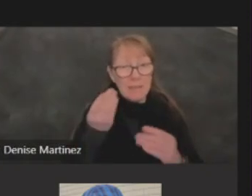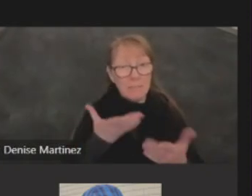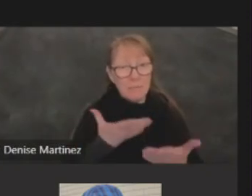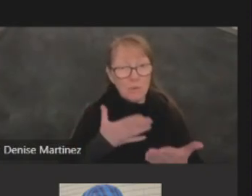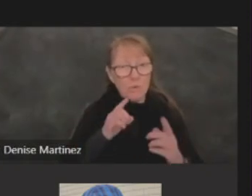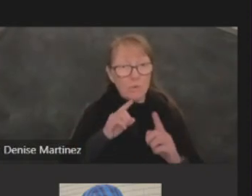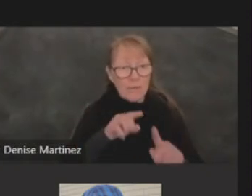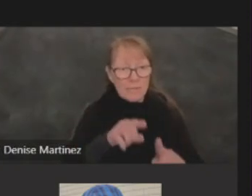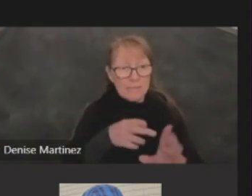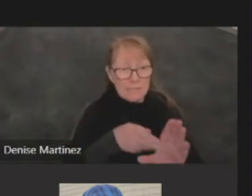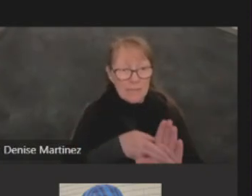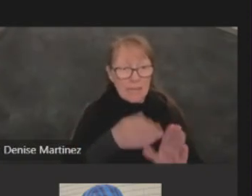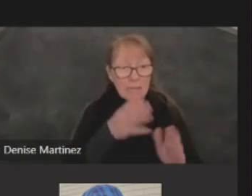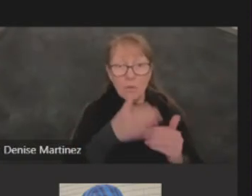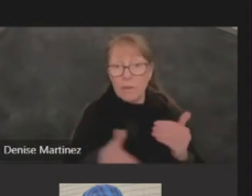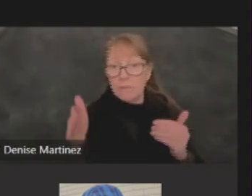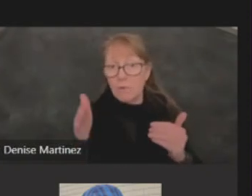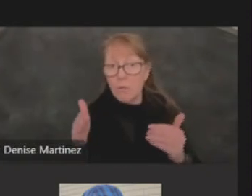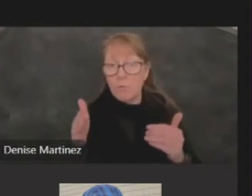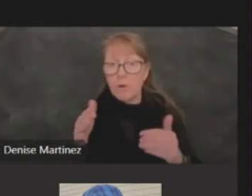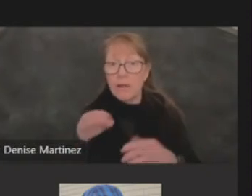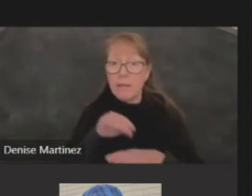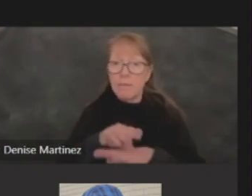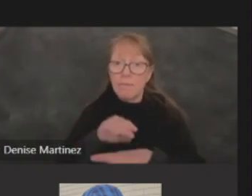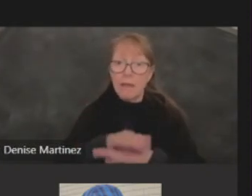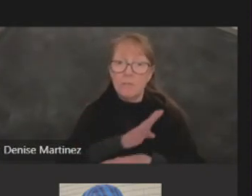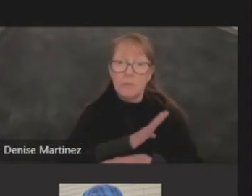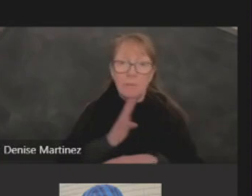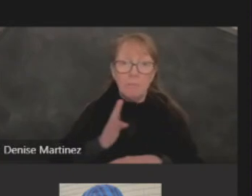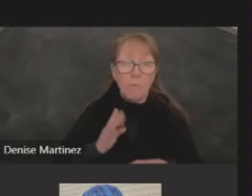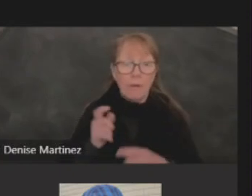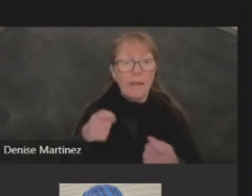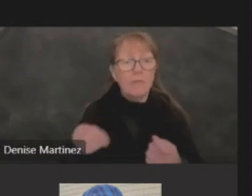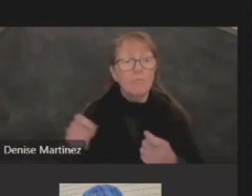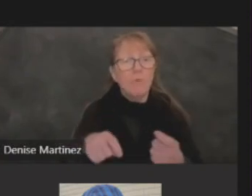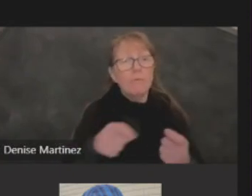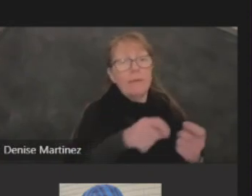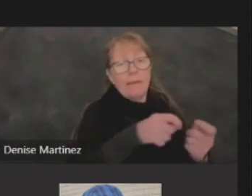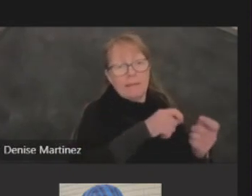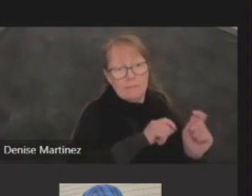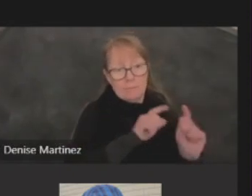forward, advisory board members can rotate and things.